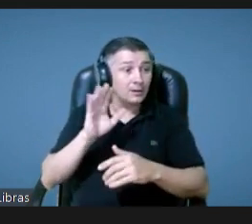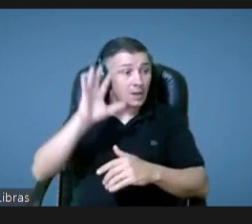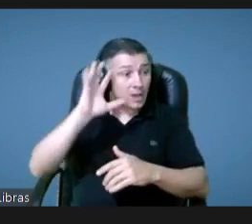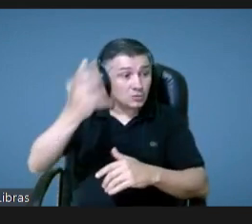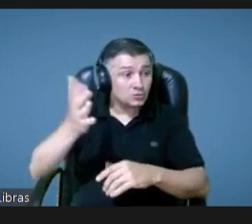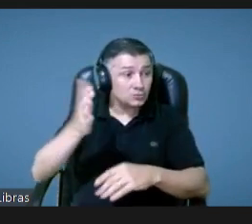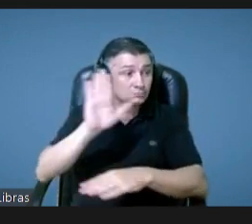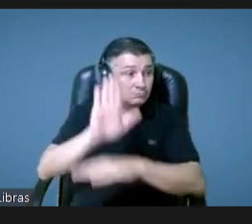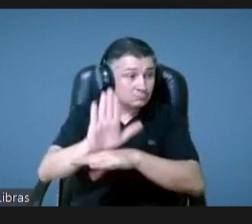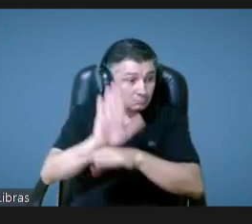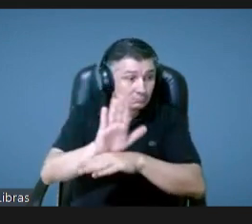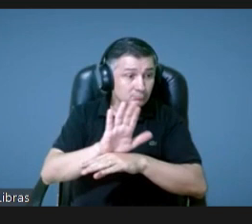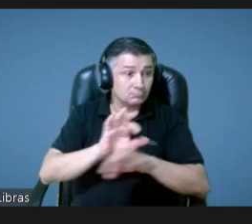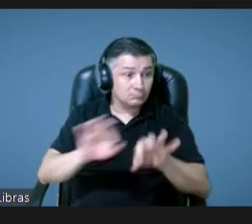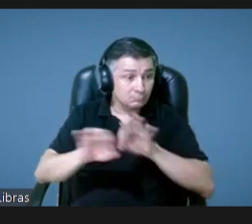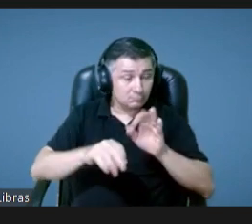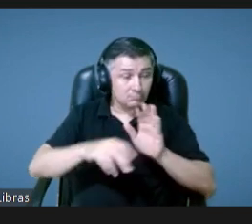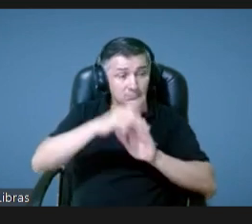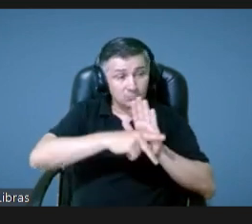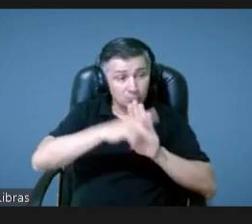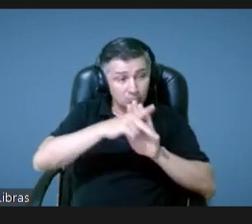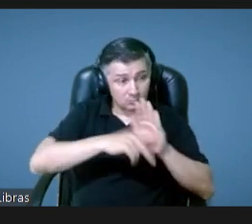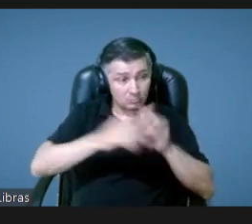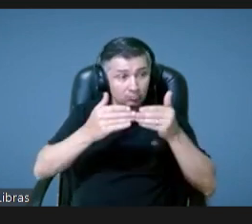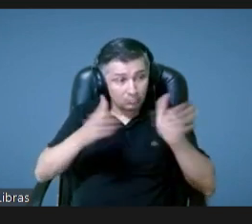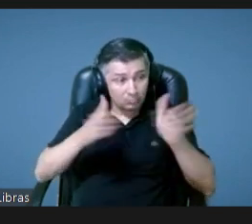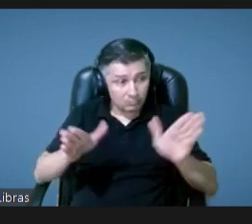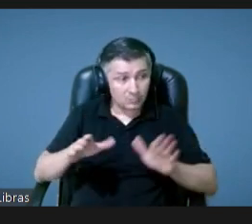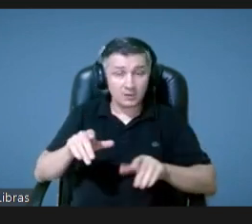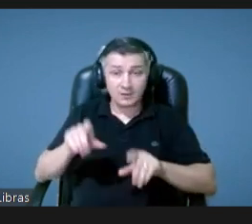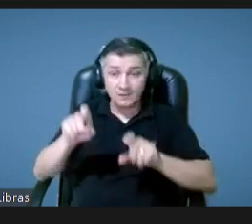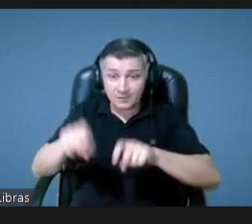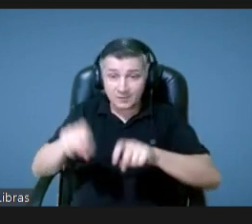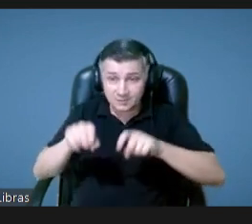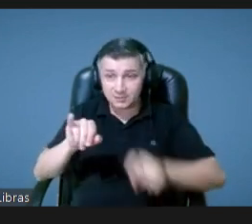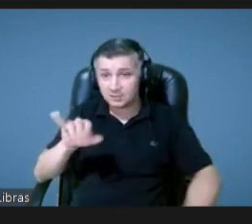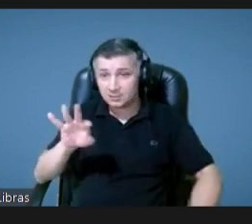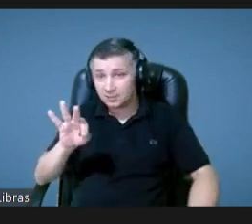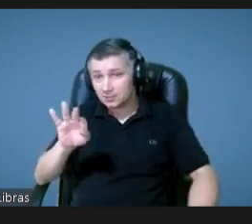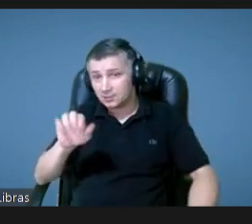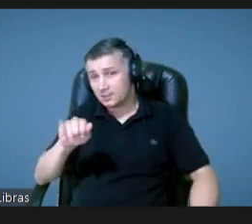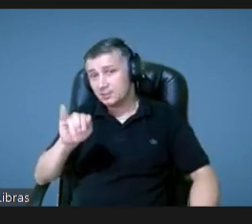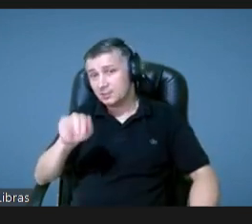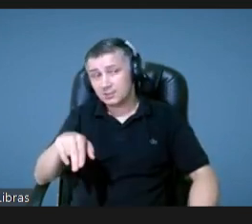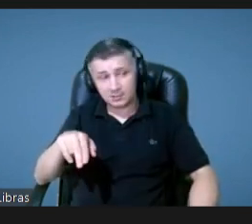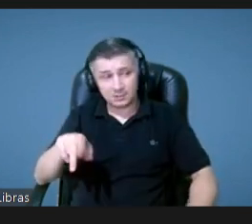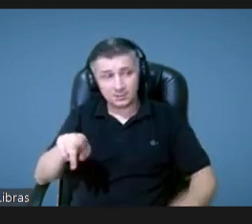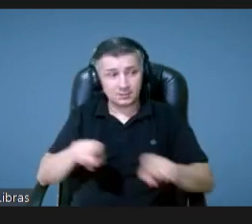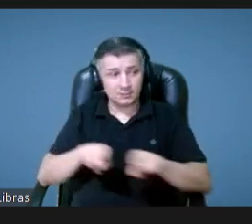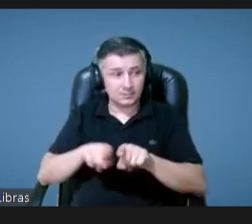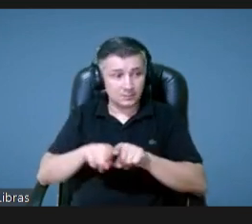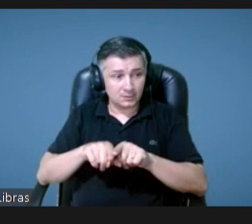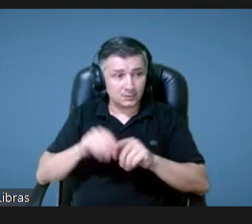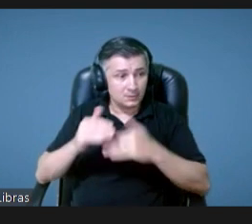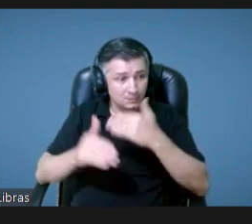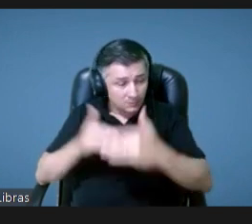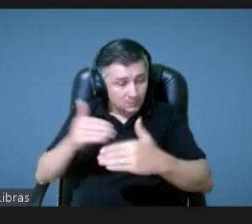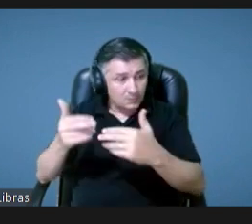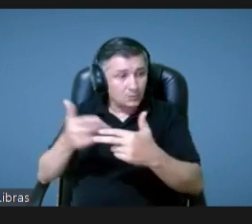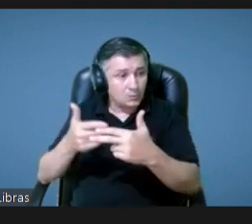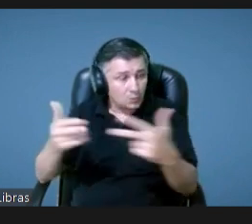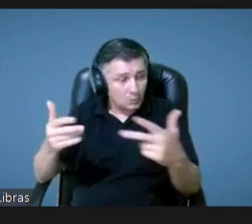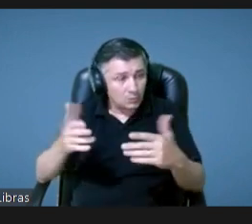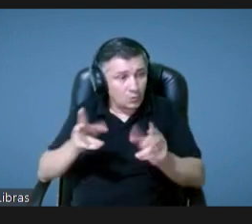We are seeing good results from the Fasano Itaim, which has been recently